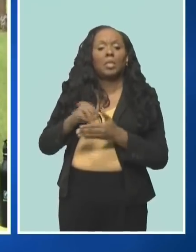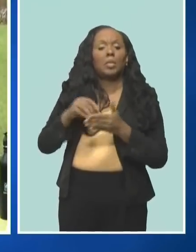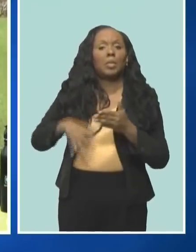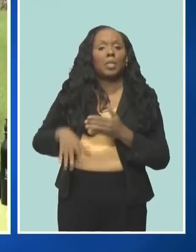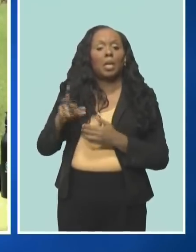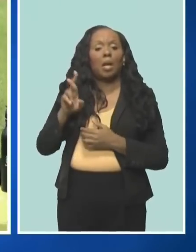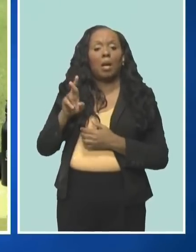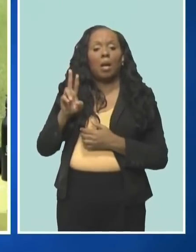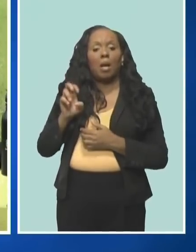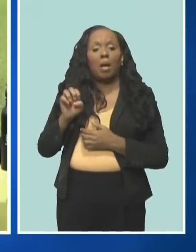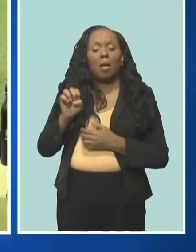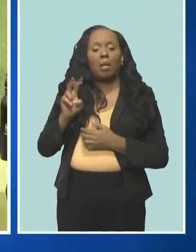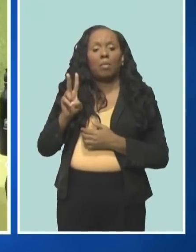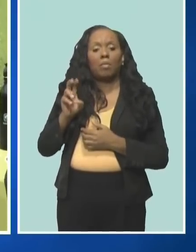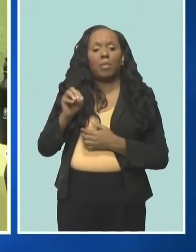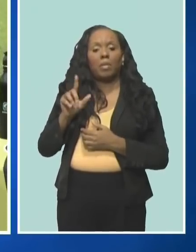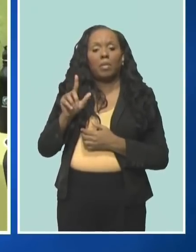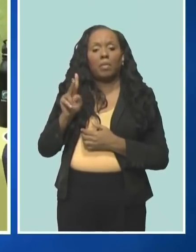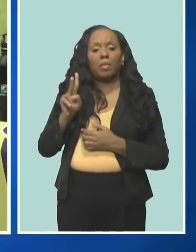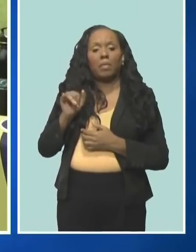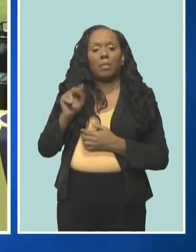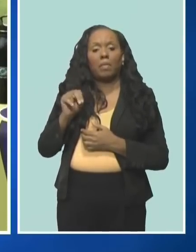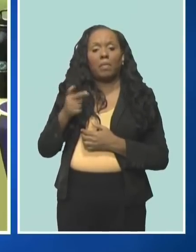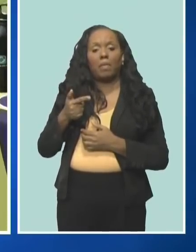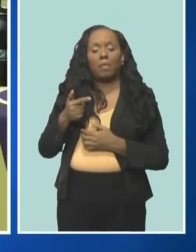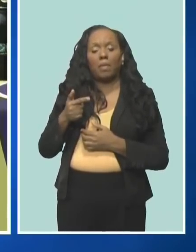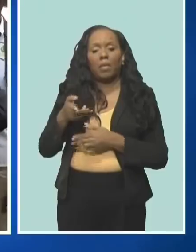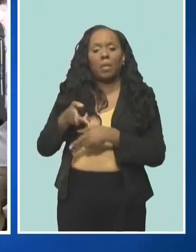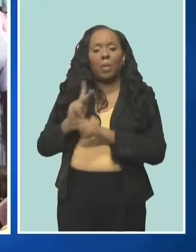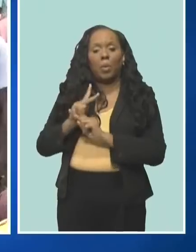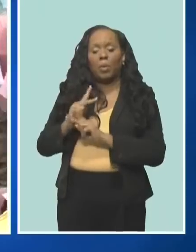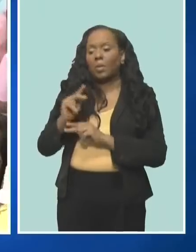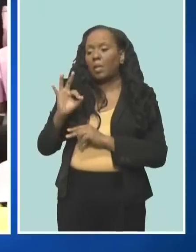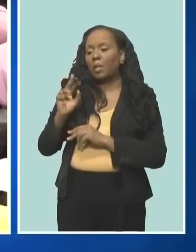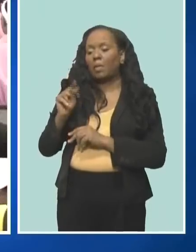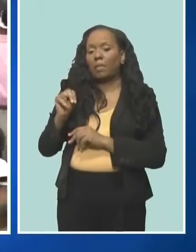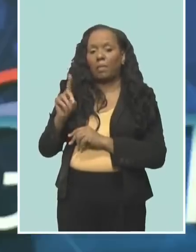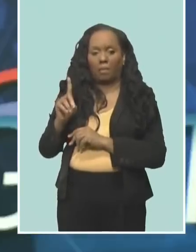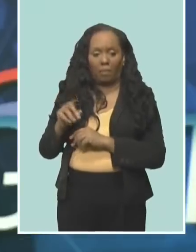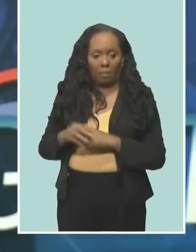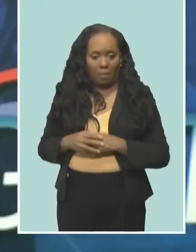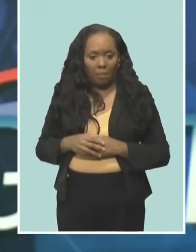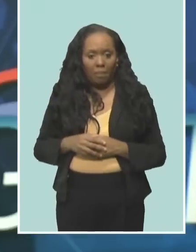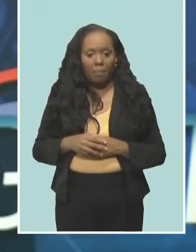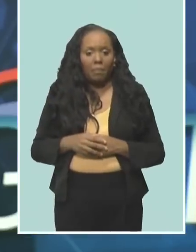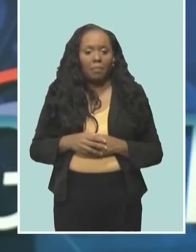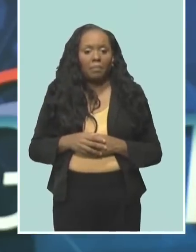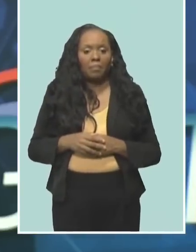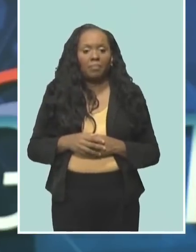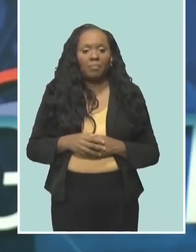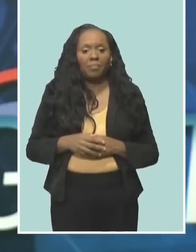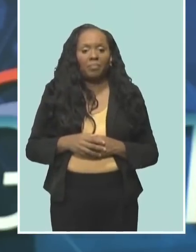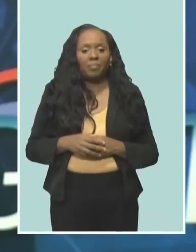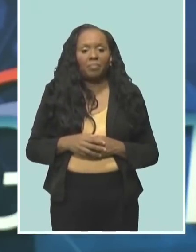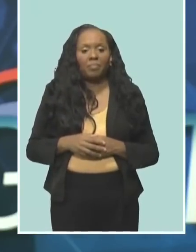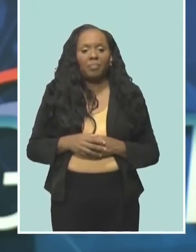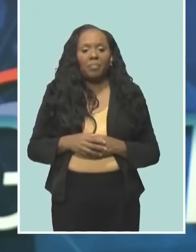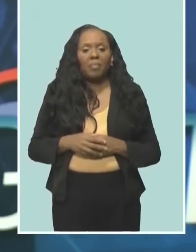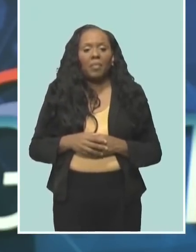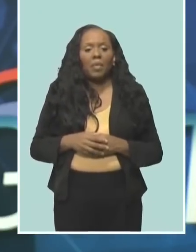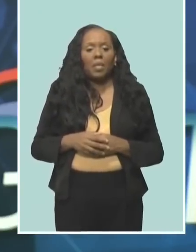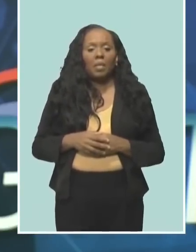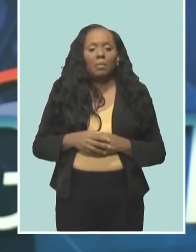Fund at the campus. Anesta Henry, CBC News. To news now about Barbados'